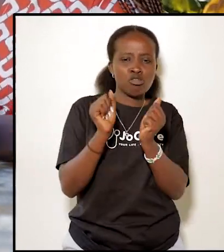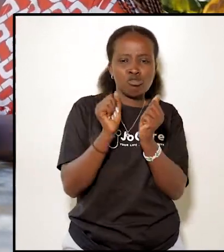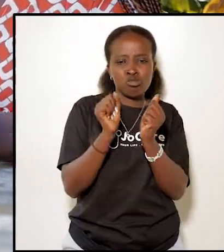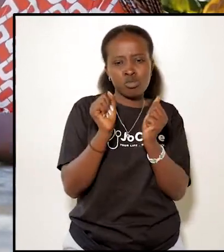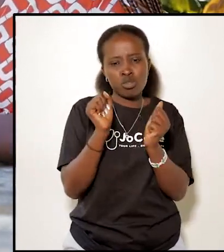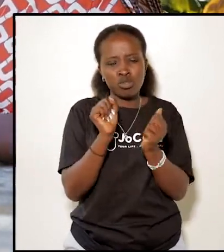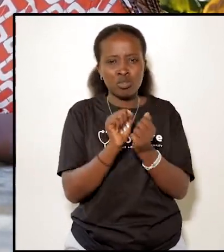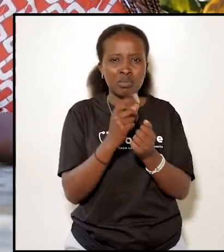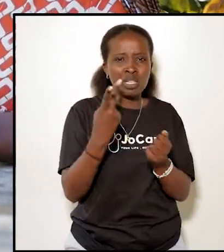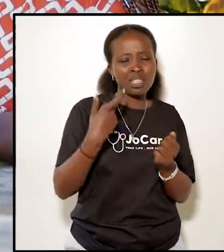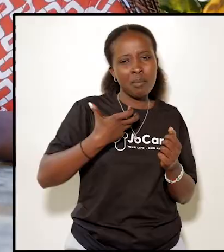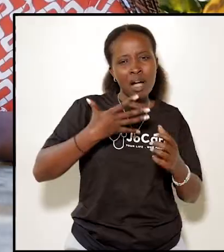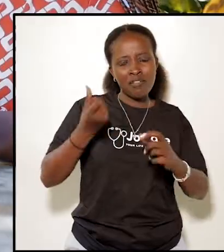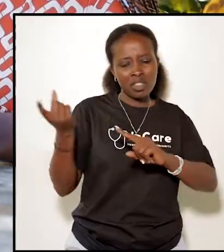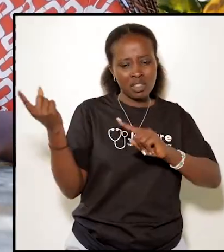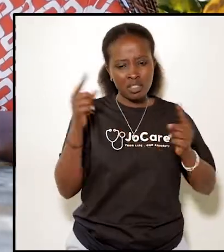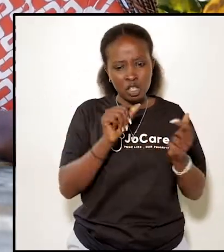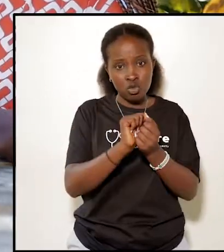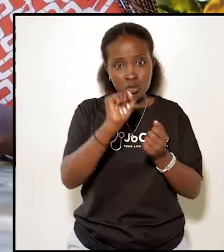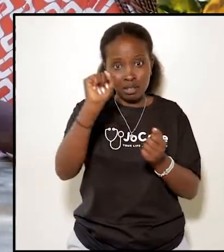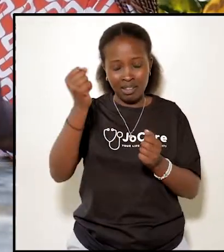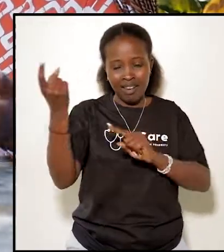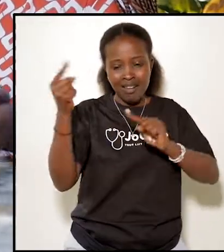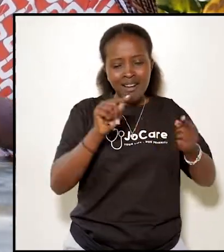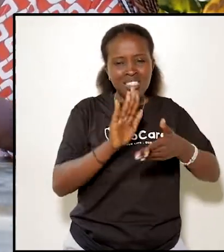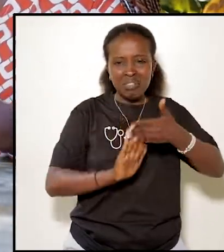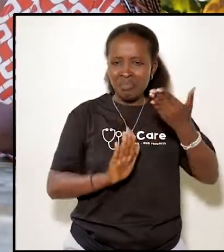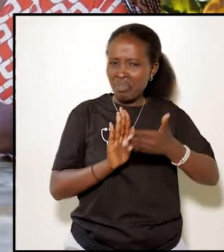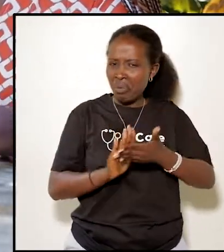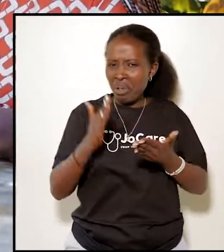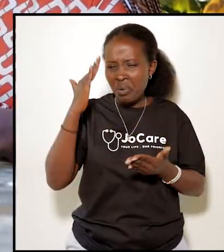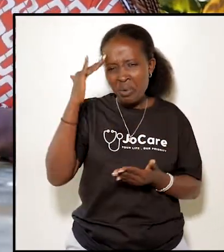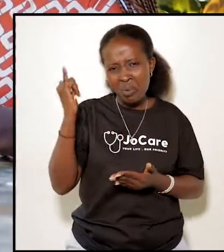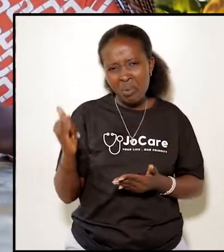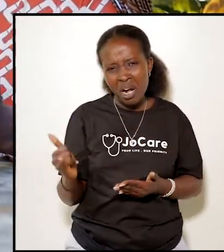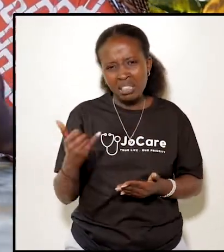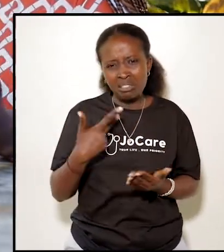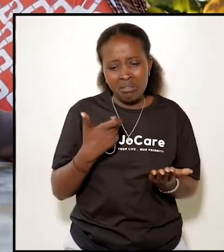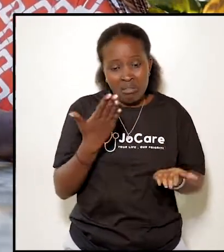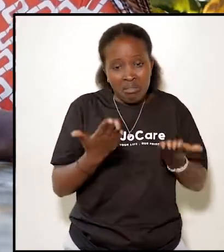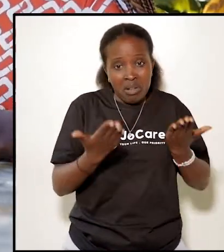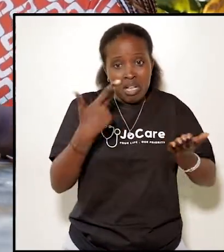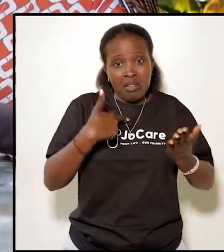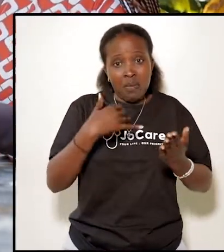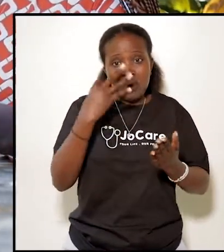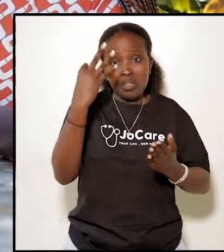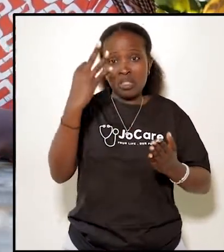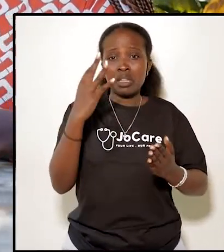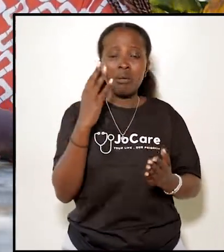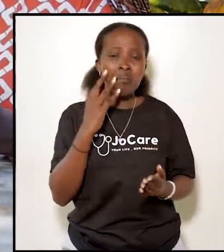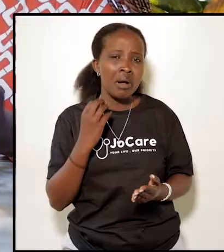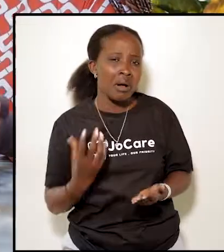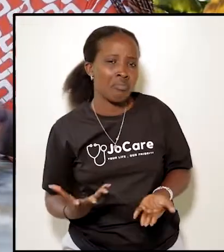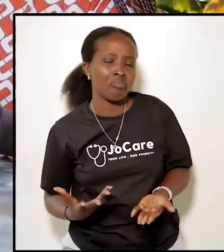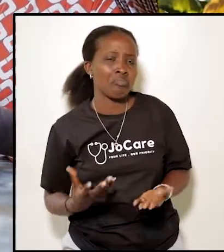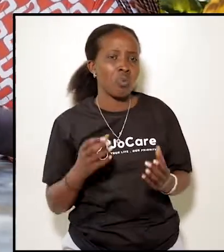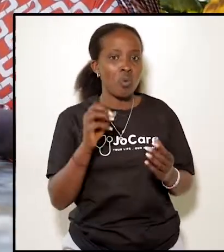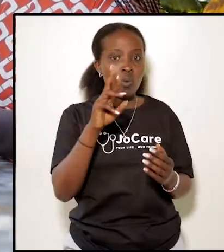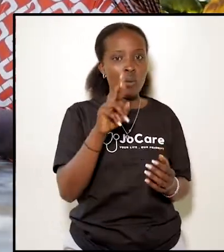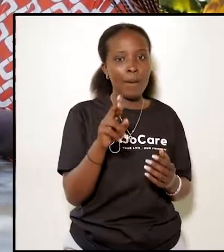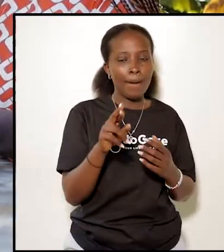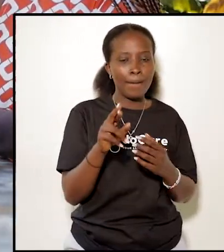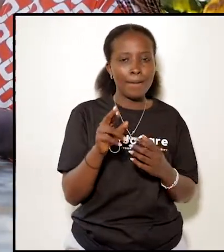just 15 and her periods come once in a while and maybe once in 3 months, once